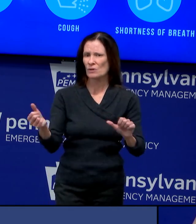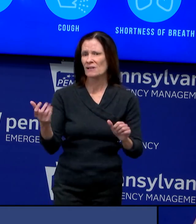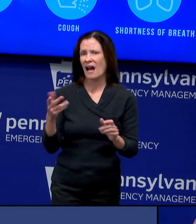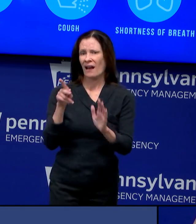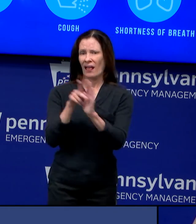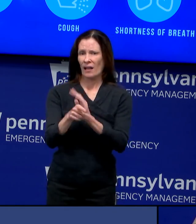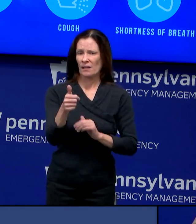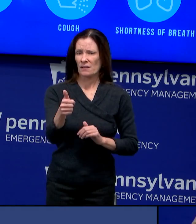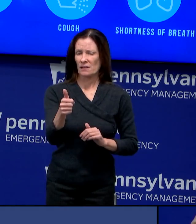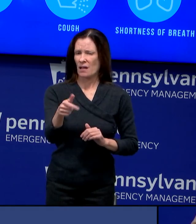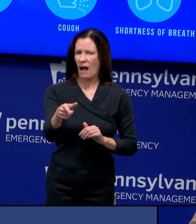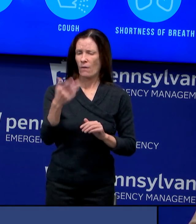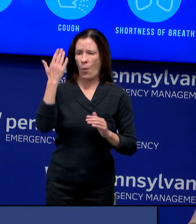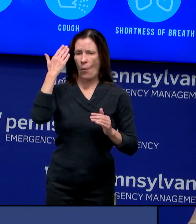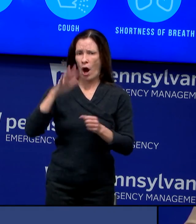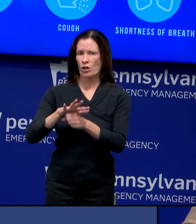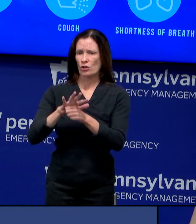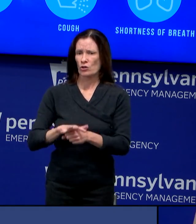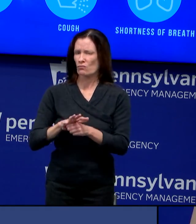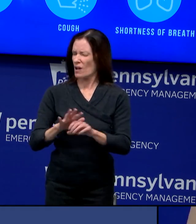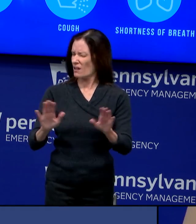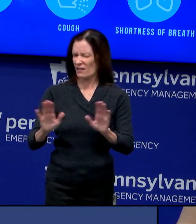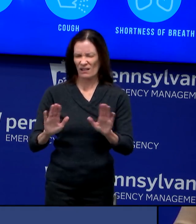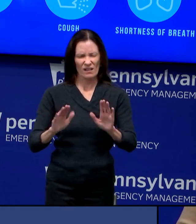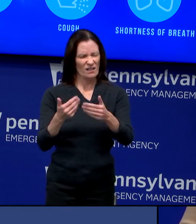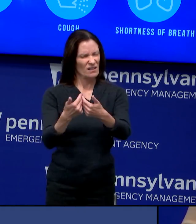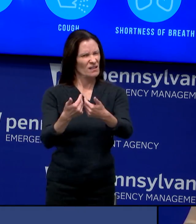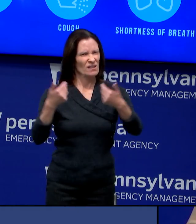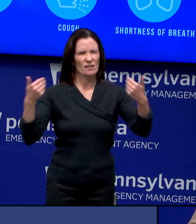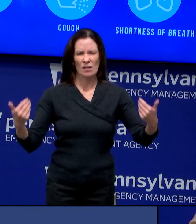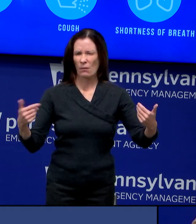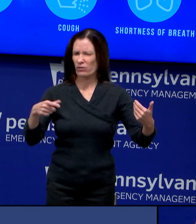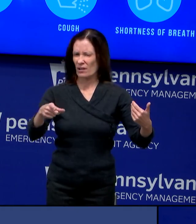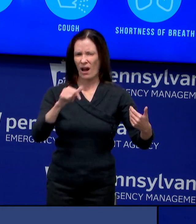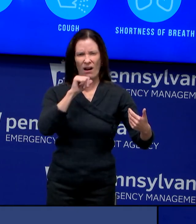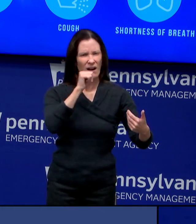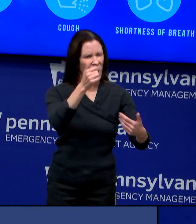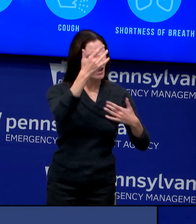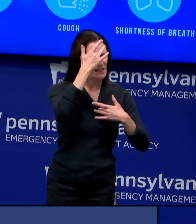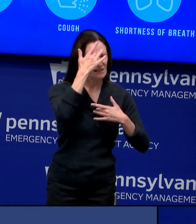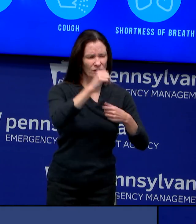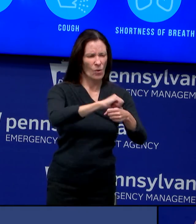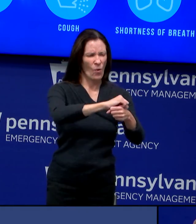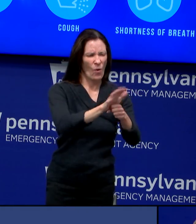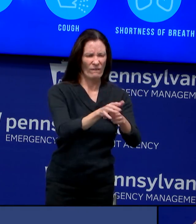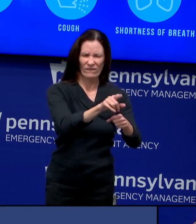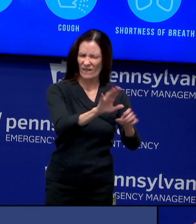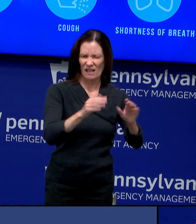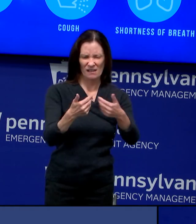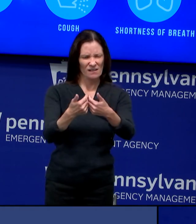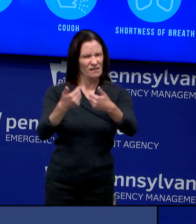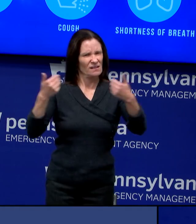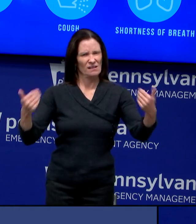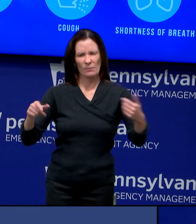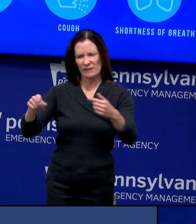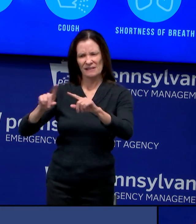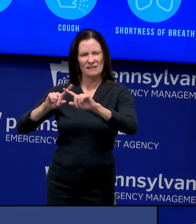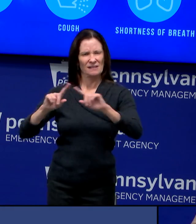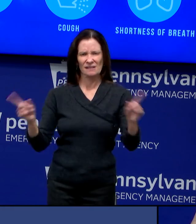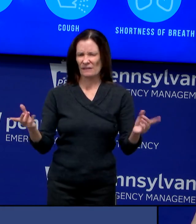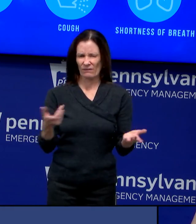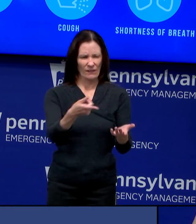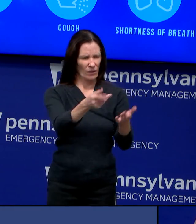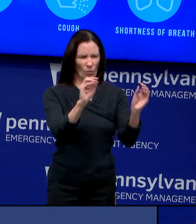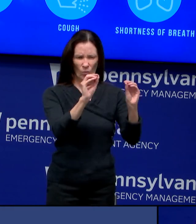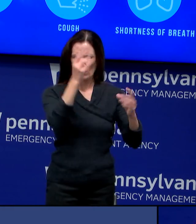have COVID-19, they don't live with someone who had COVID-19, and they had no symptoms of COVID-19, they would